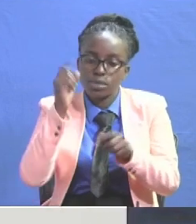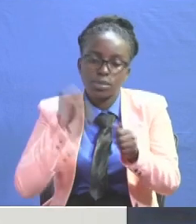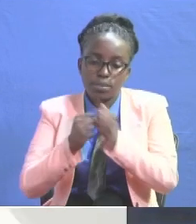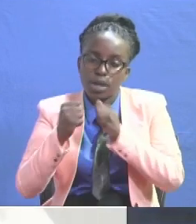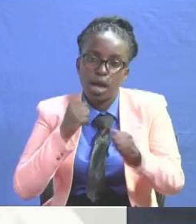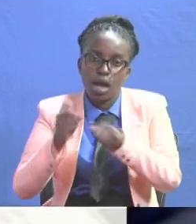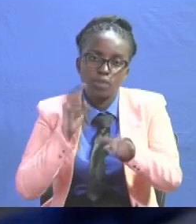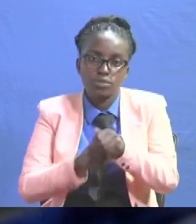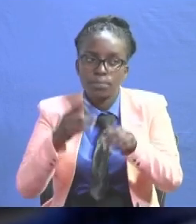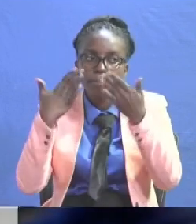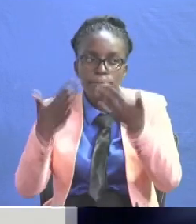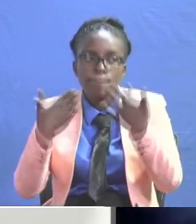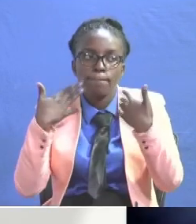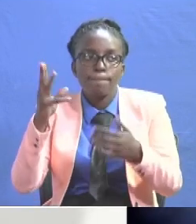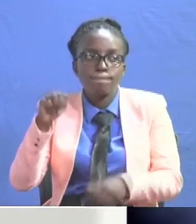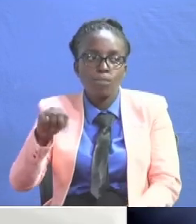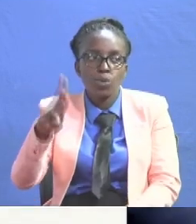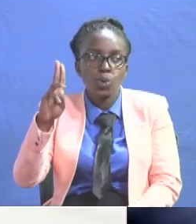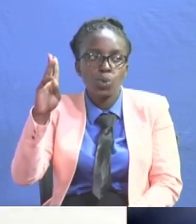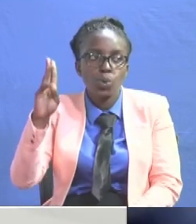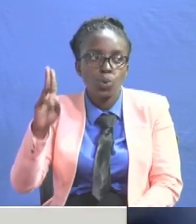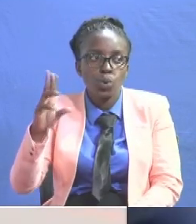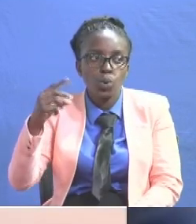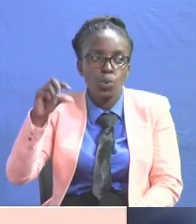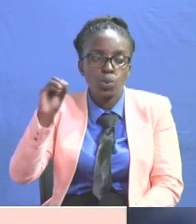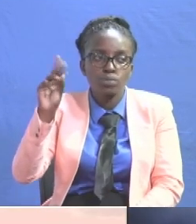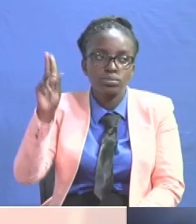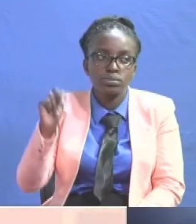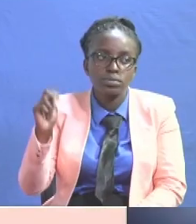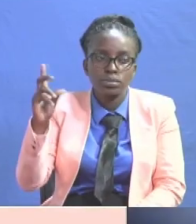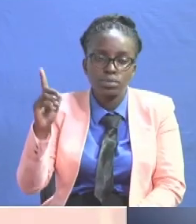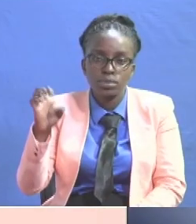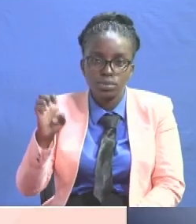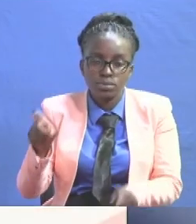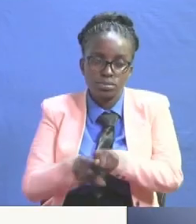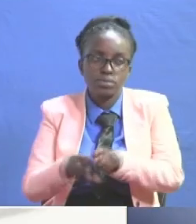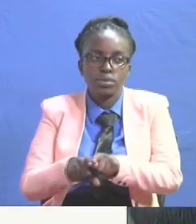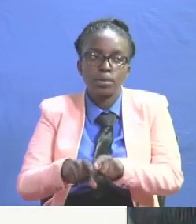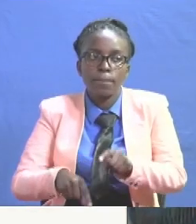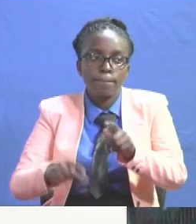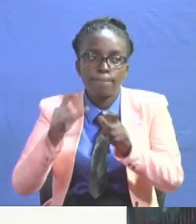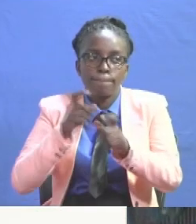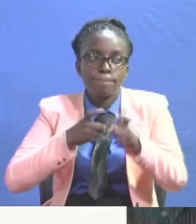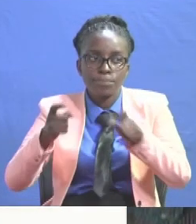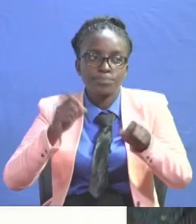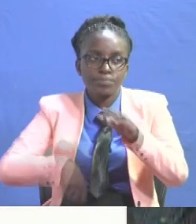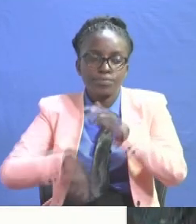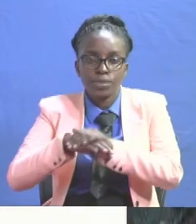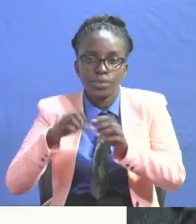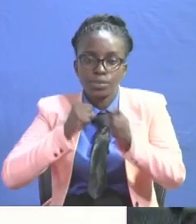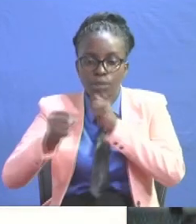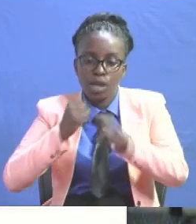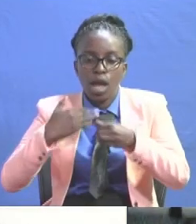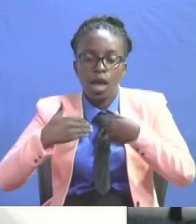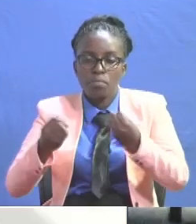kept controlling of the fight. Robert Okaka defeated Morocco's Yassir Rugui by unanimous decision in